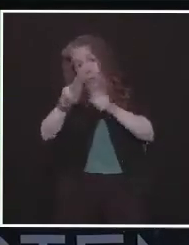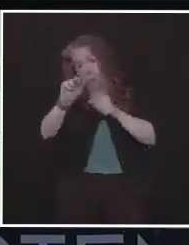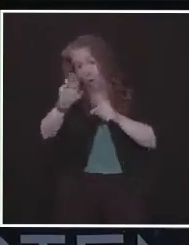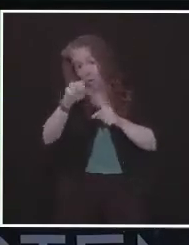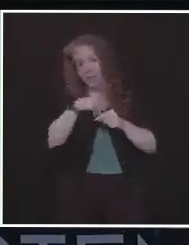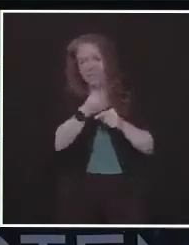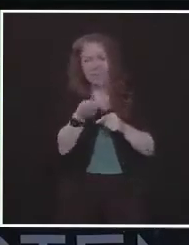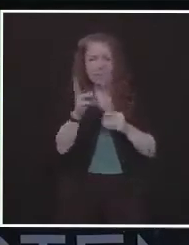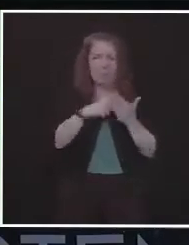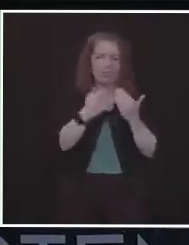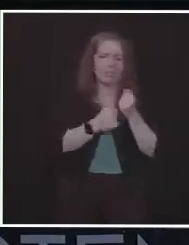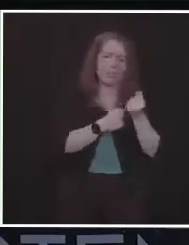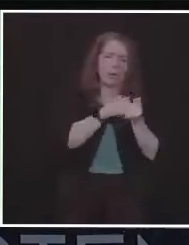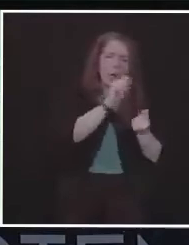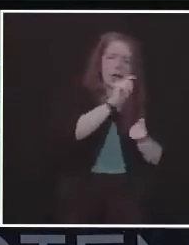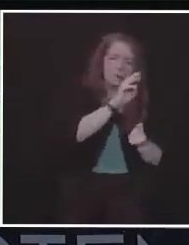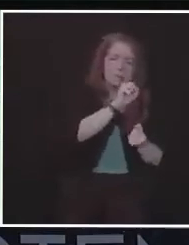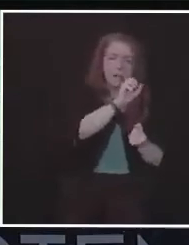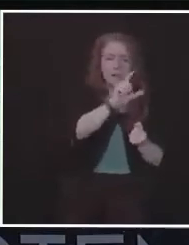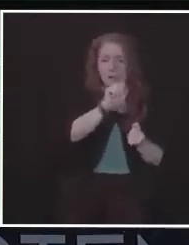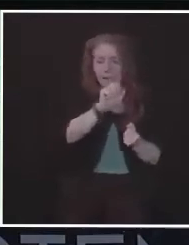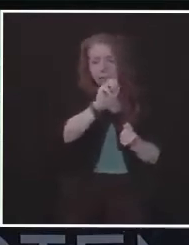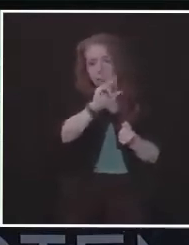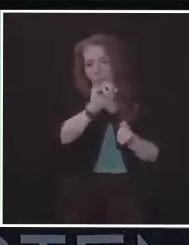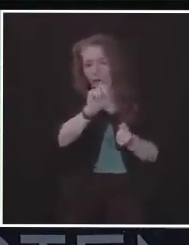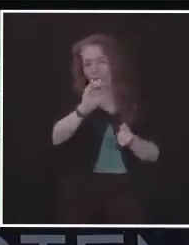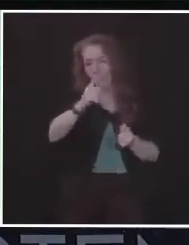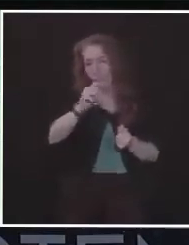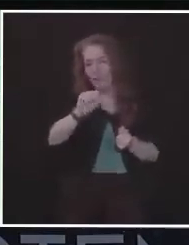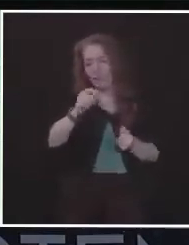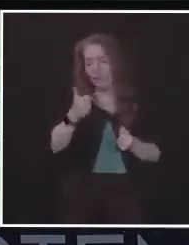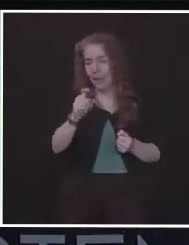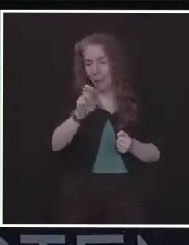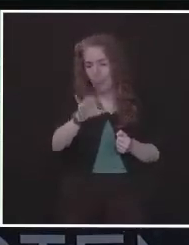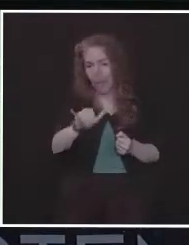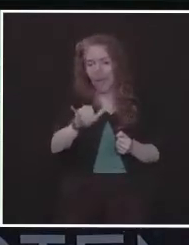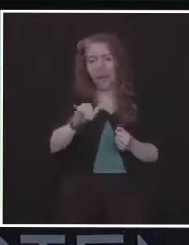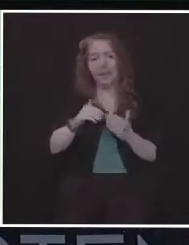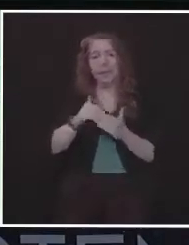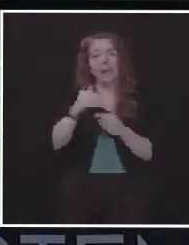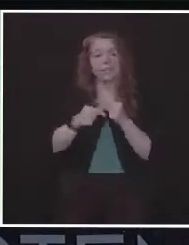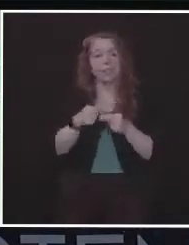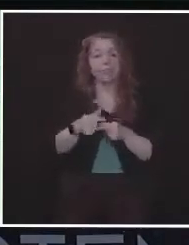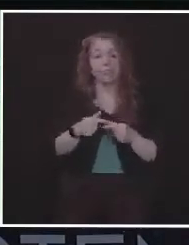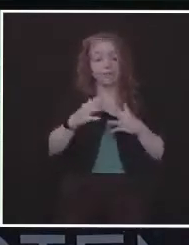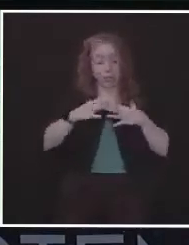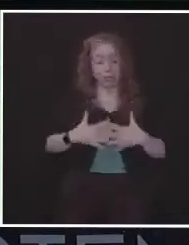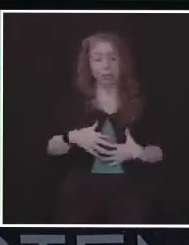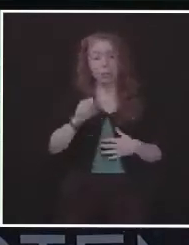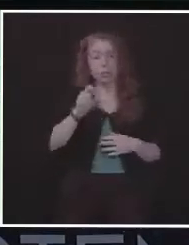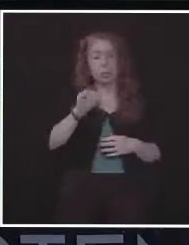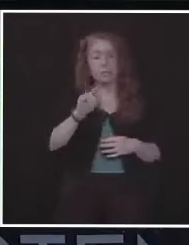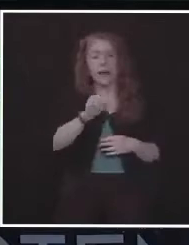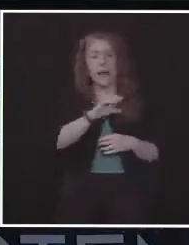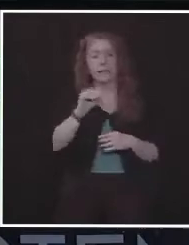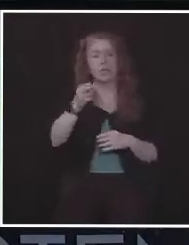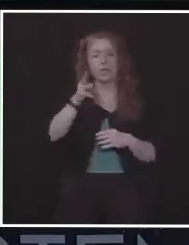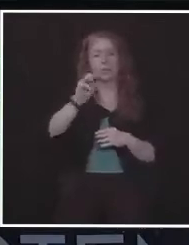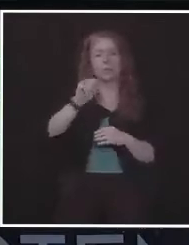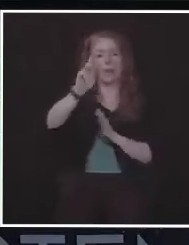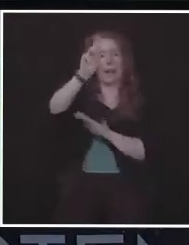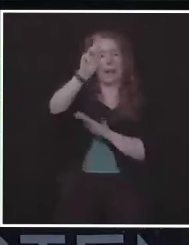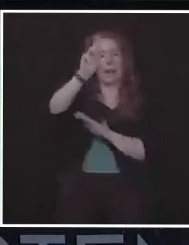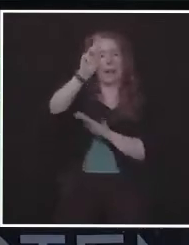SLS, Orion, EGS, Gateway, next generation suits, and then the human lander system.